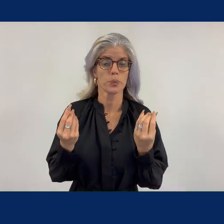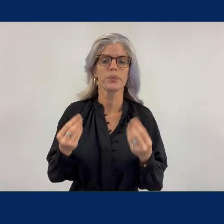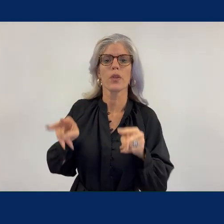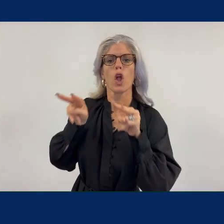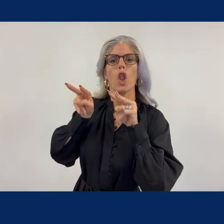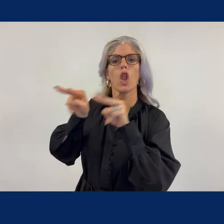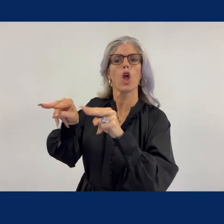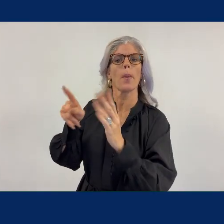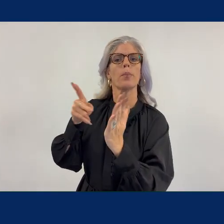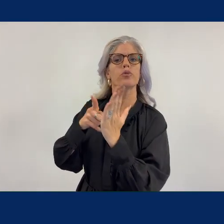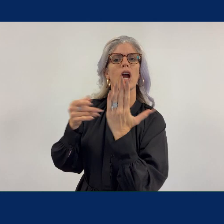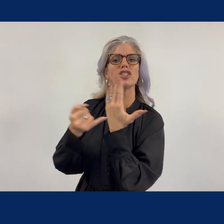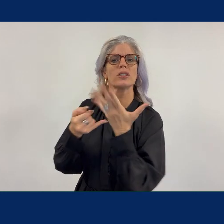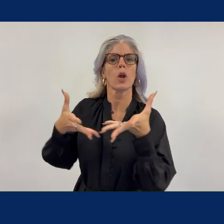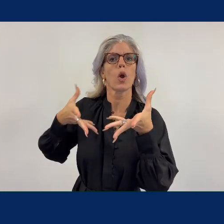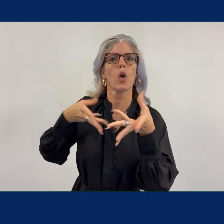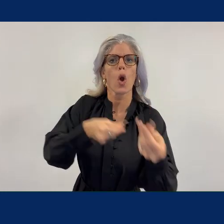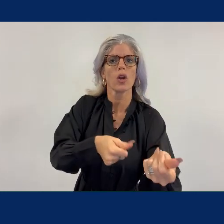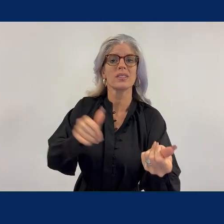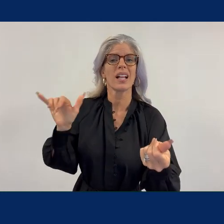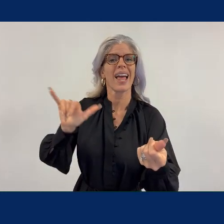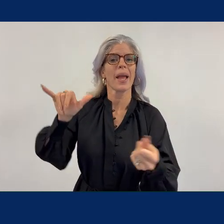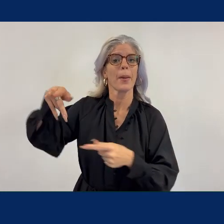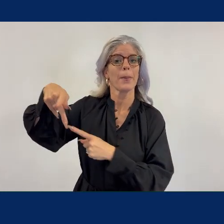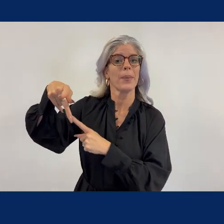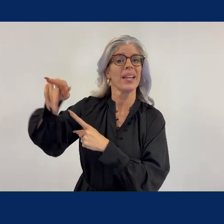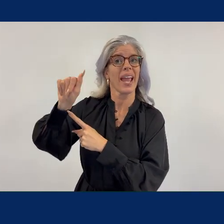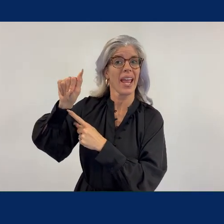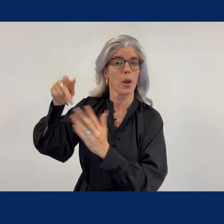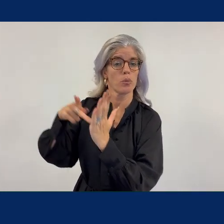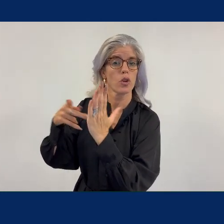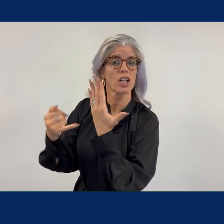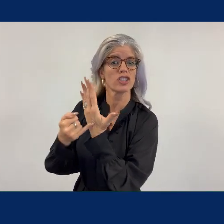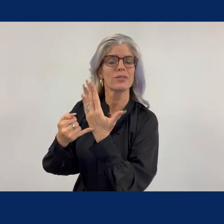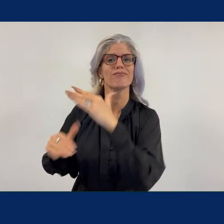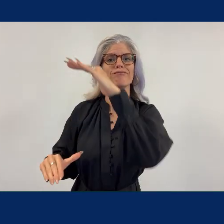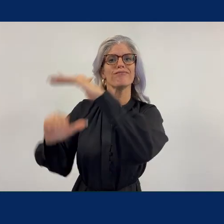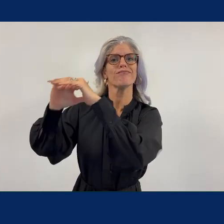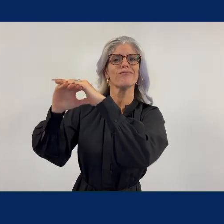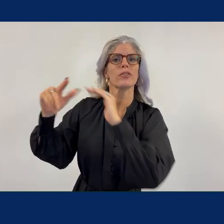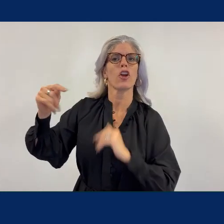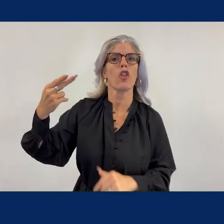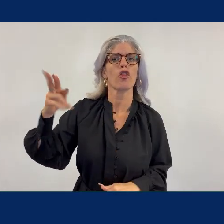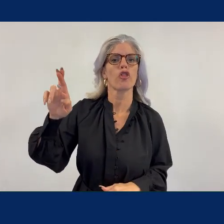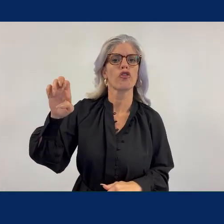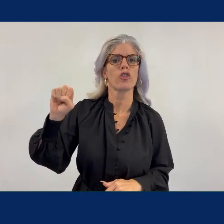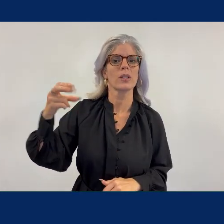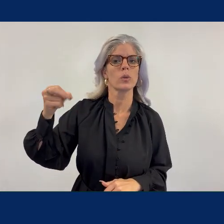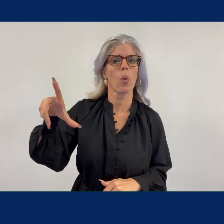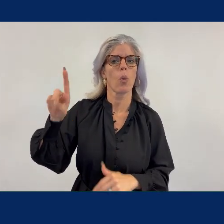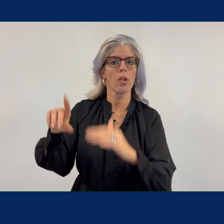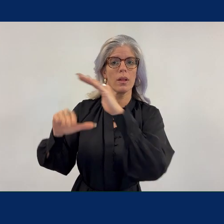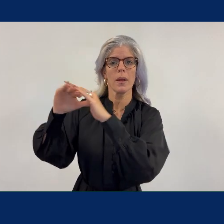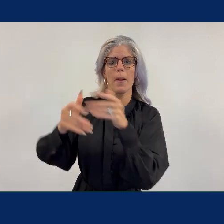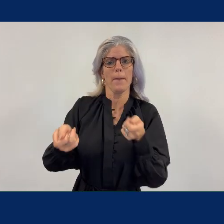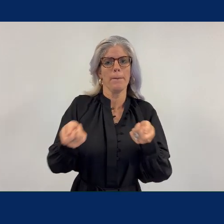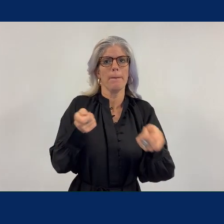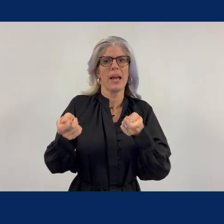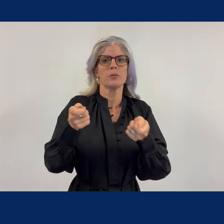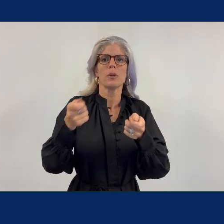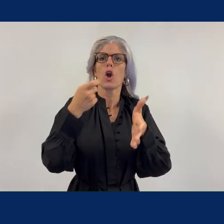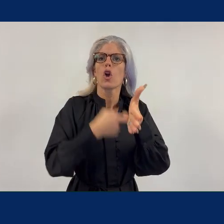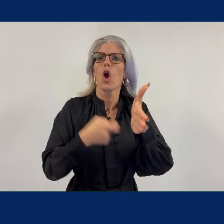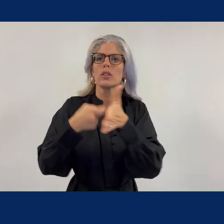Next, let's go over project cost, such as the PA project threshold, management cost, and a quick overview of expedited projects.